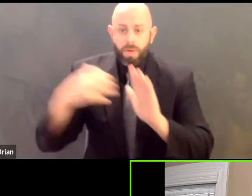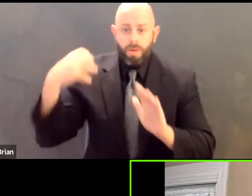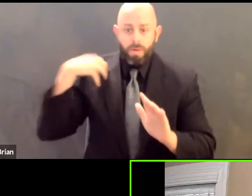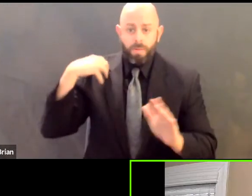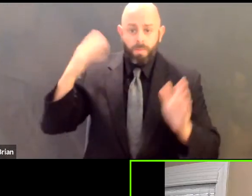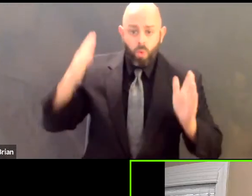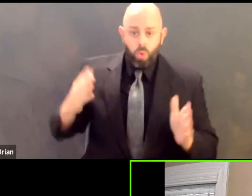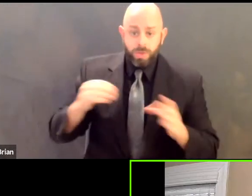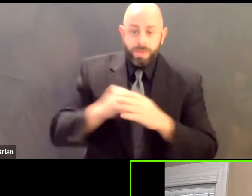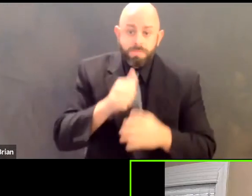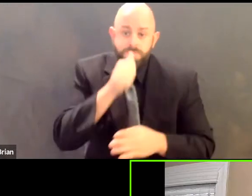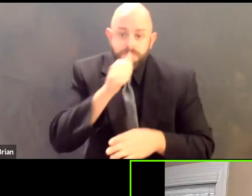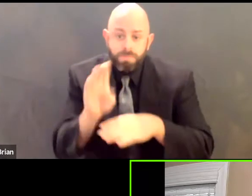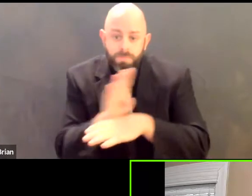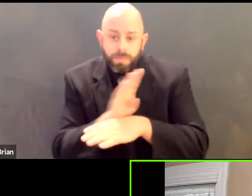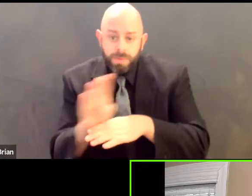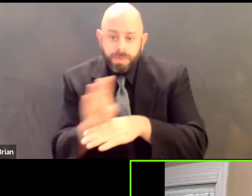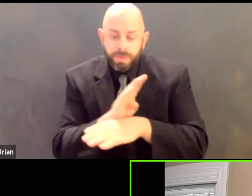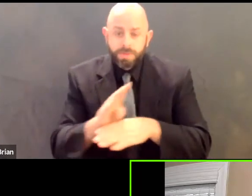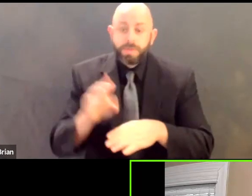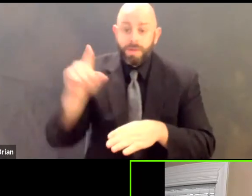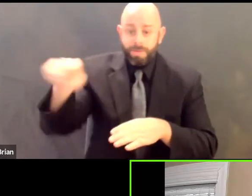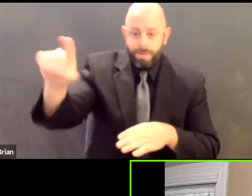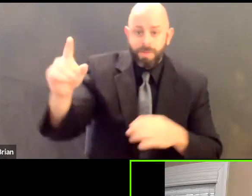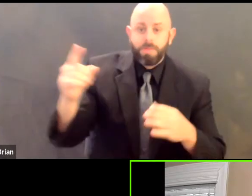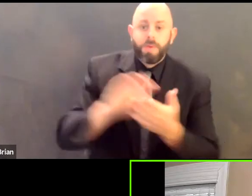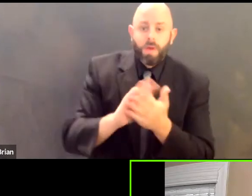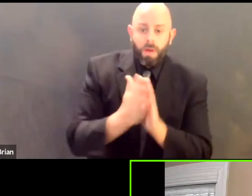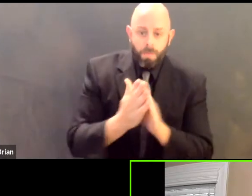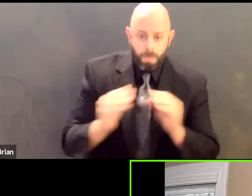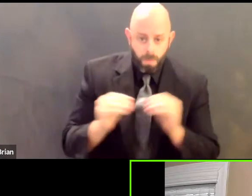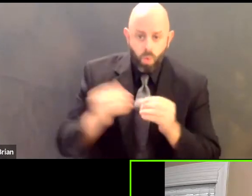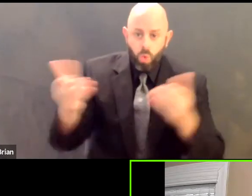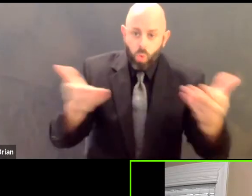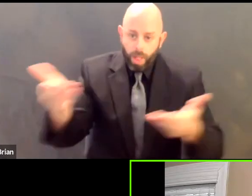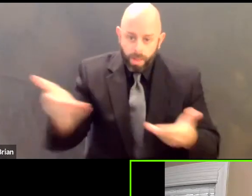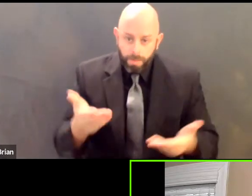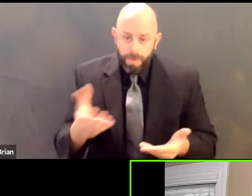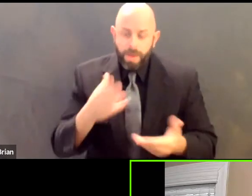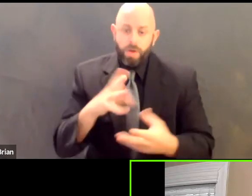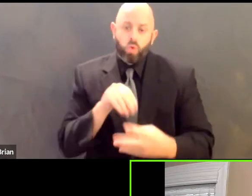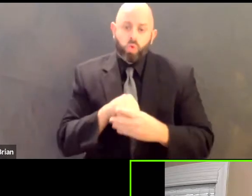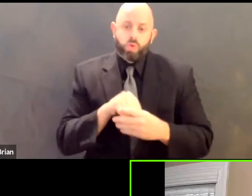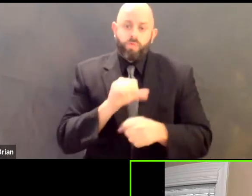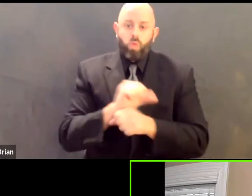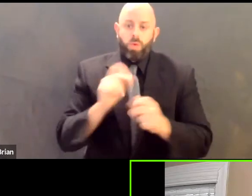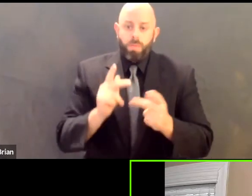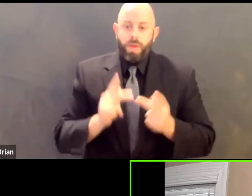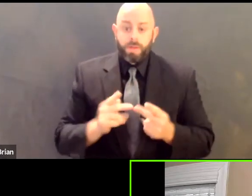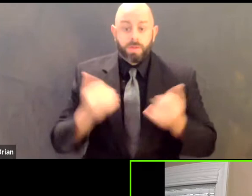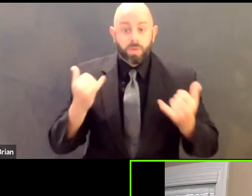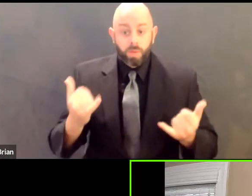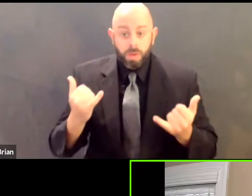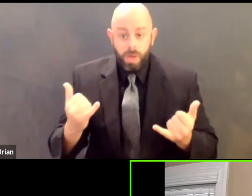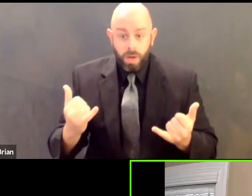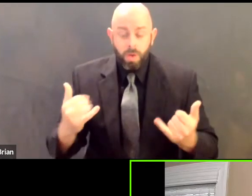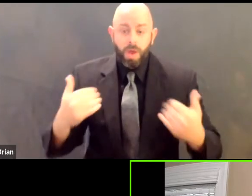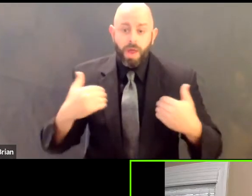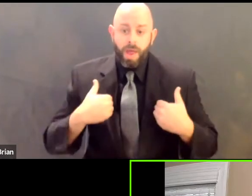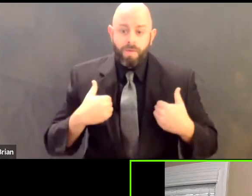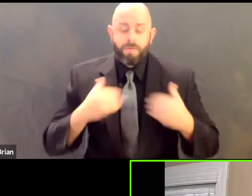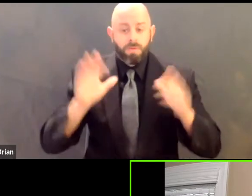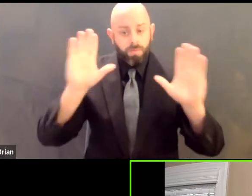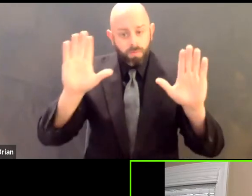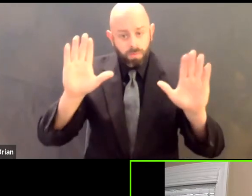sector as we build a more welcoming and inclusive workplace. At this time, I have the extraordinary